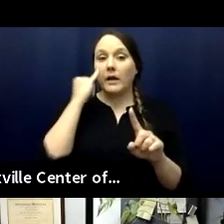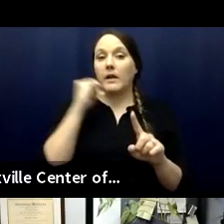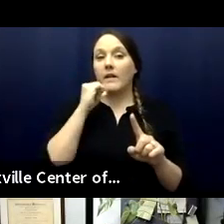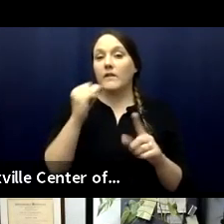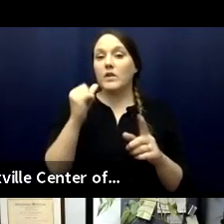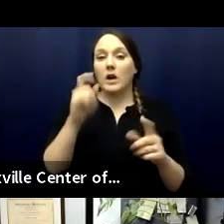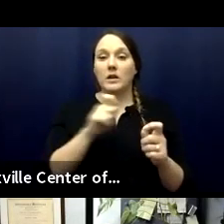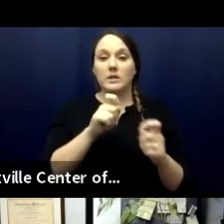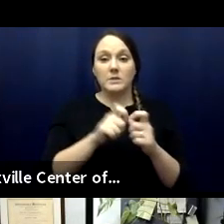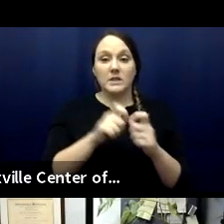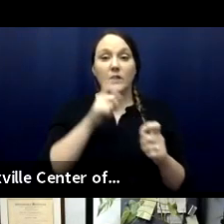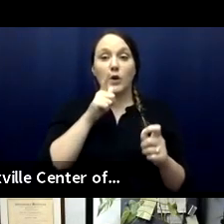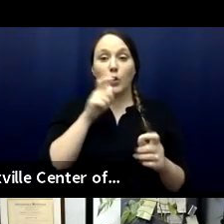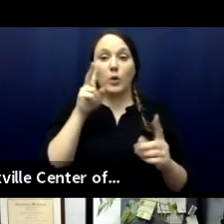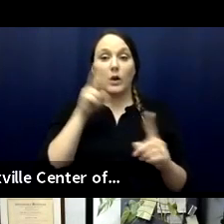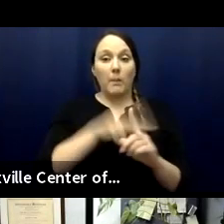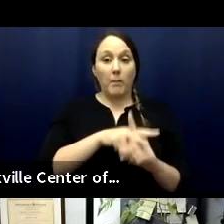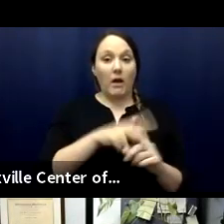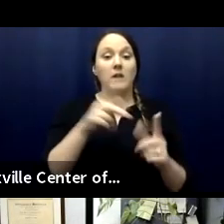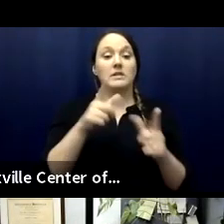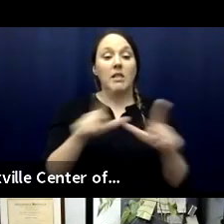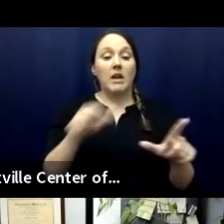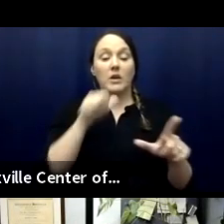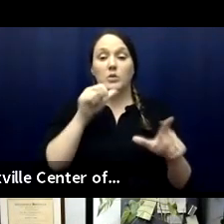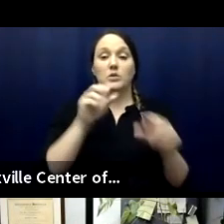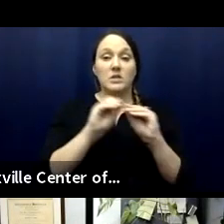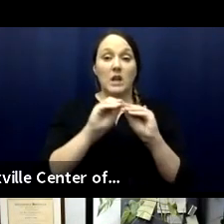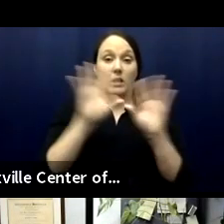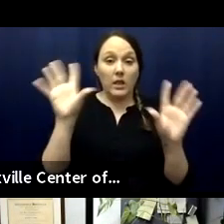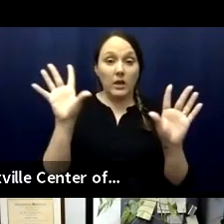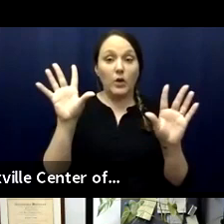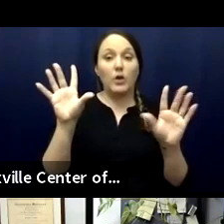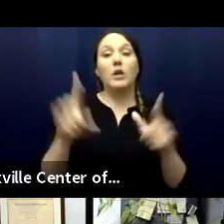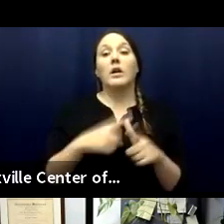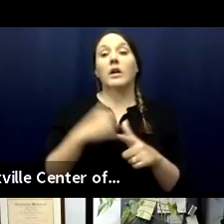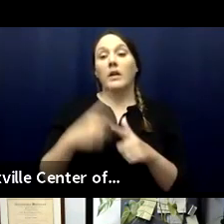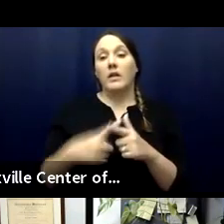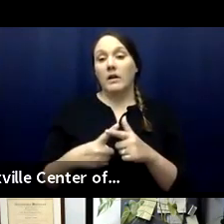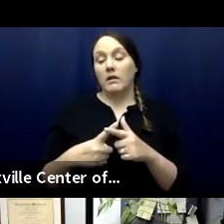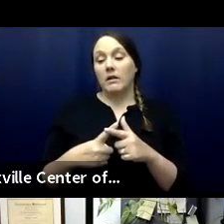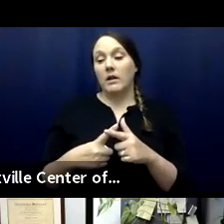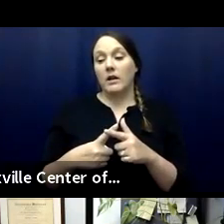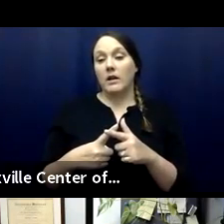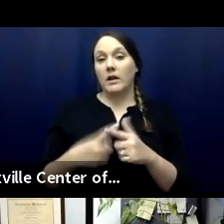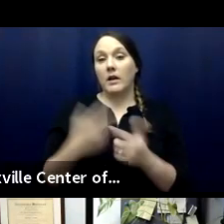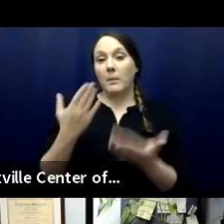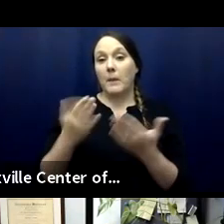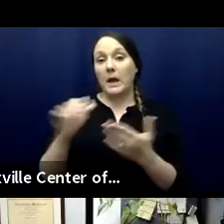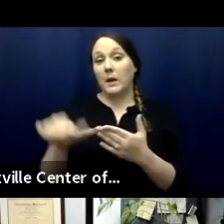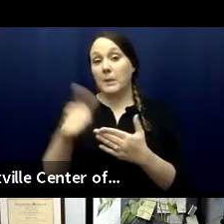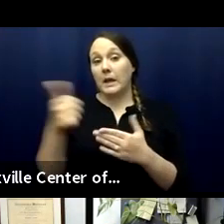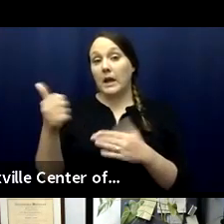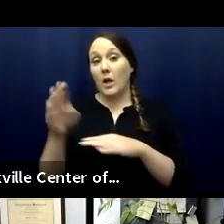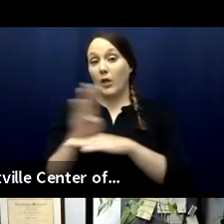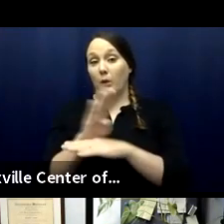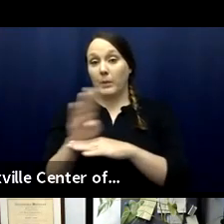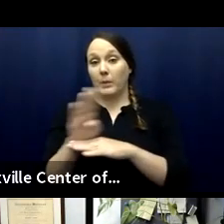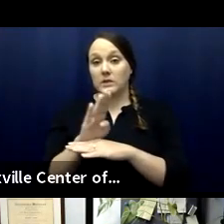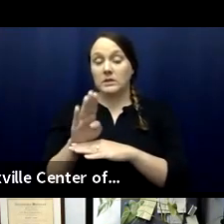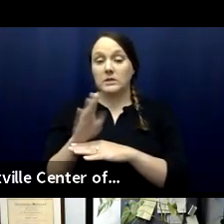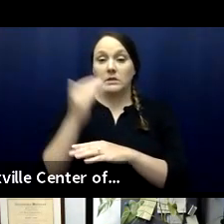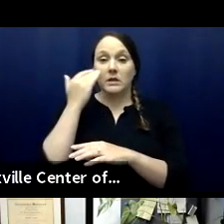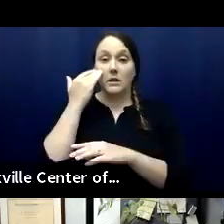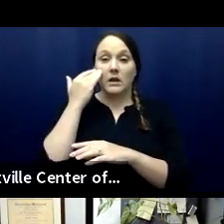who this applies to and the language isn't very clear, that many other businesses that I know we've